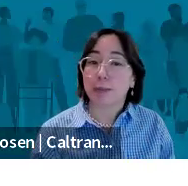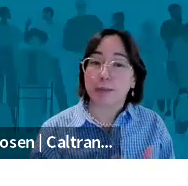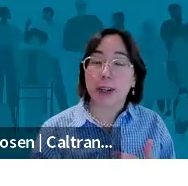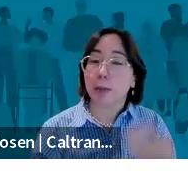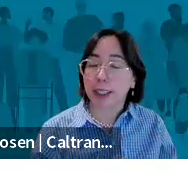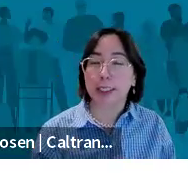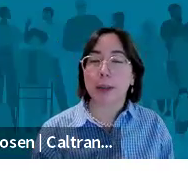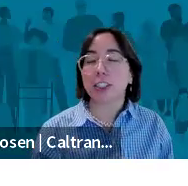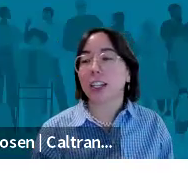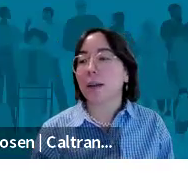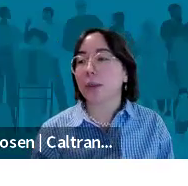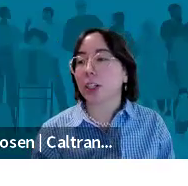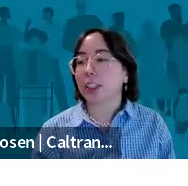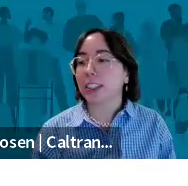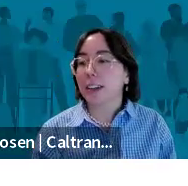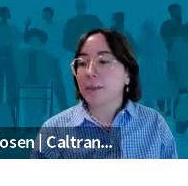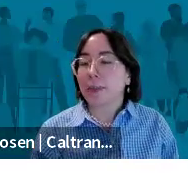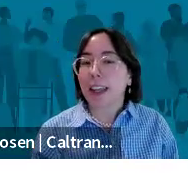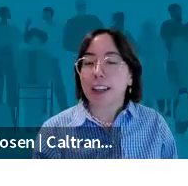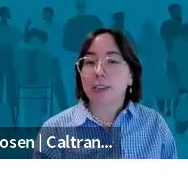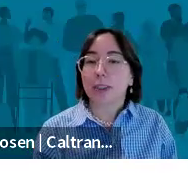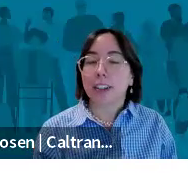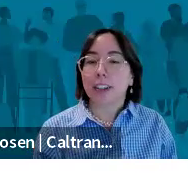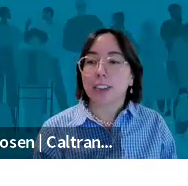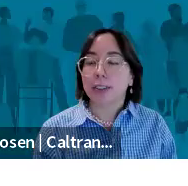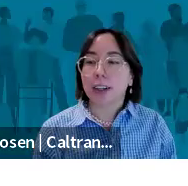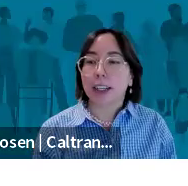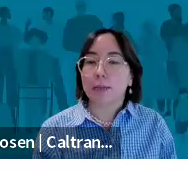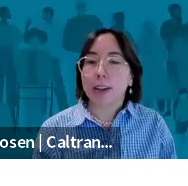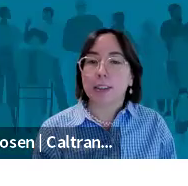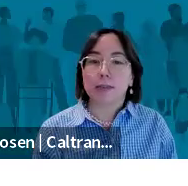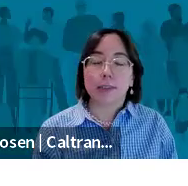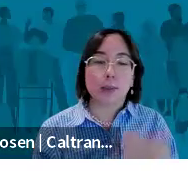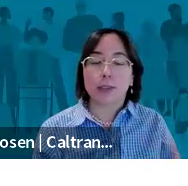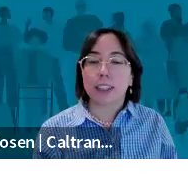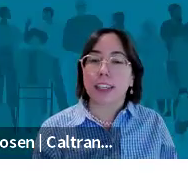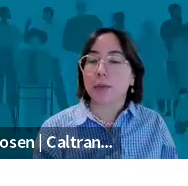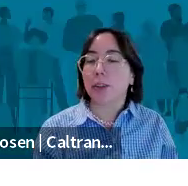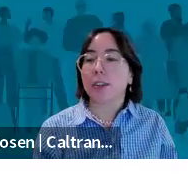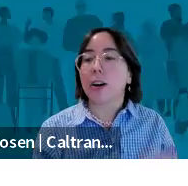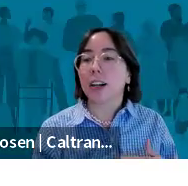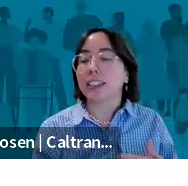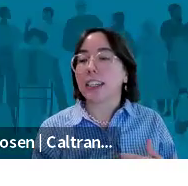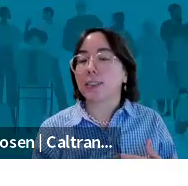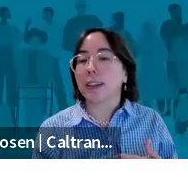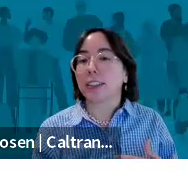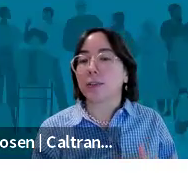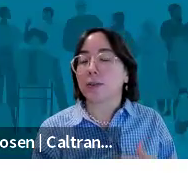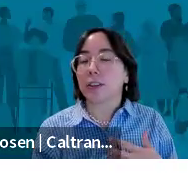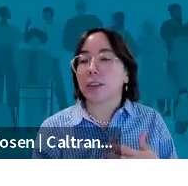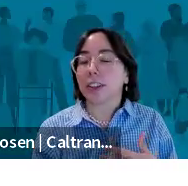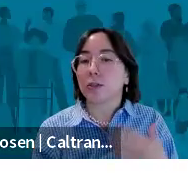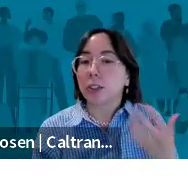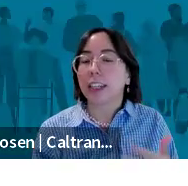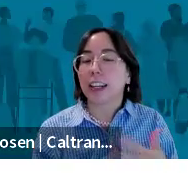help for better participation numbers. And we are also talking about tools like community walk